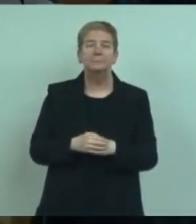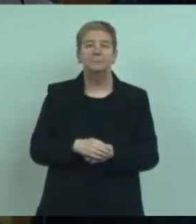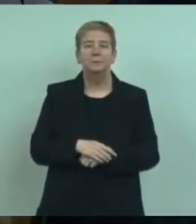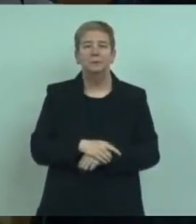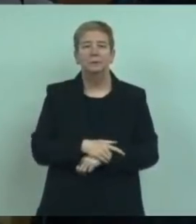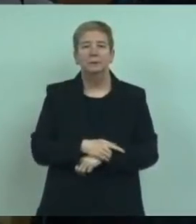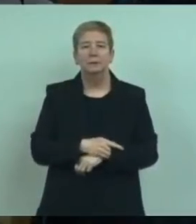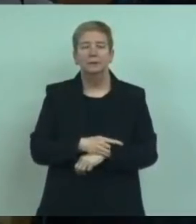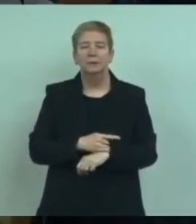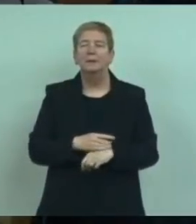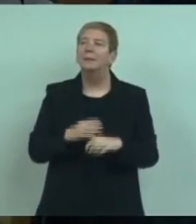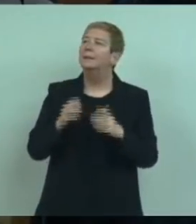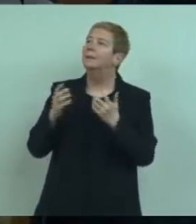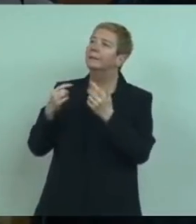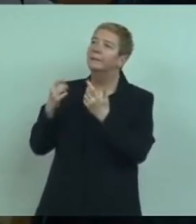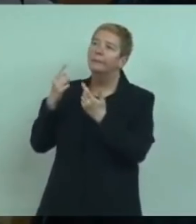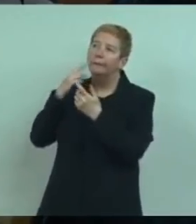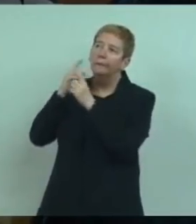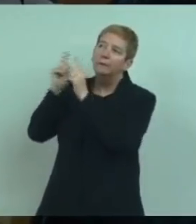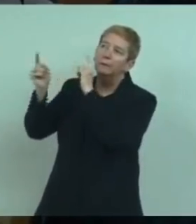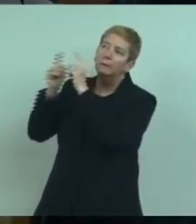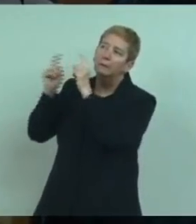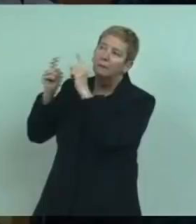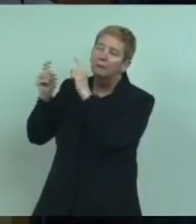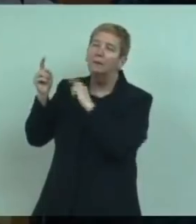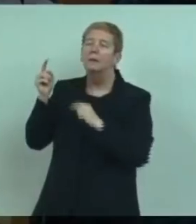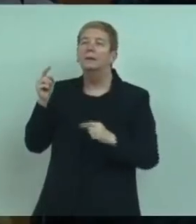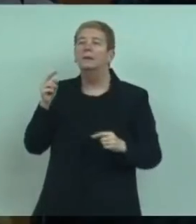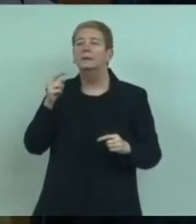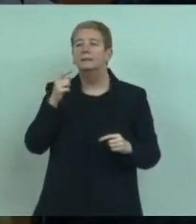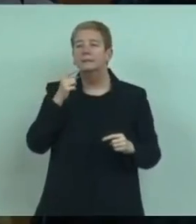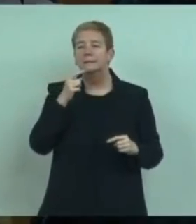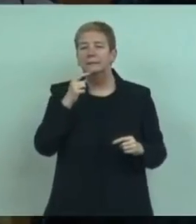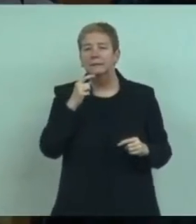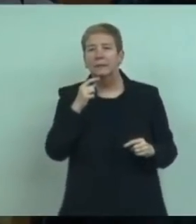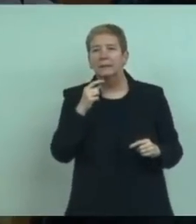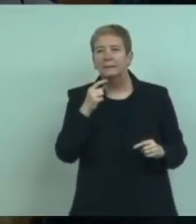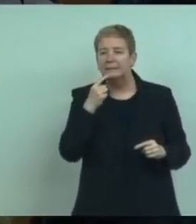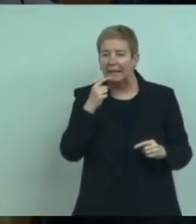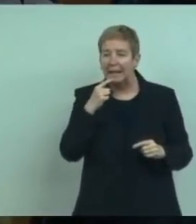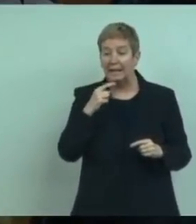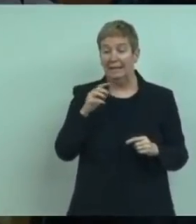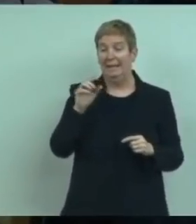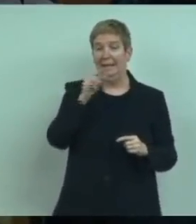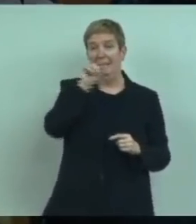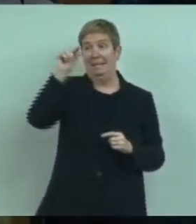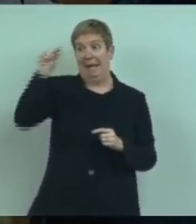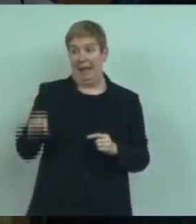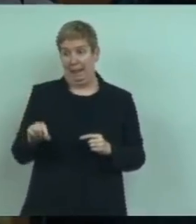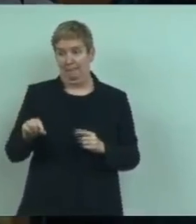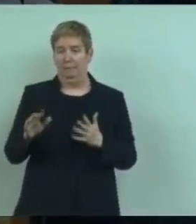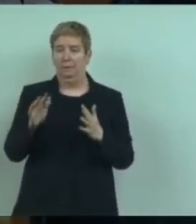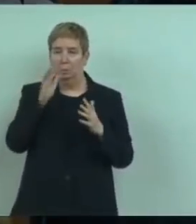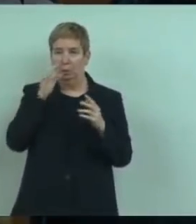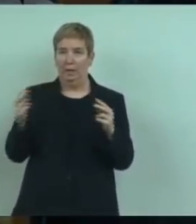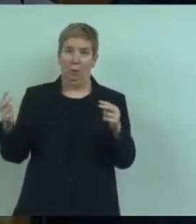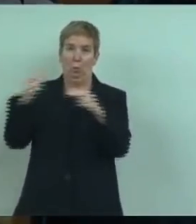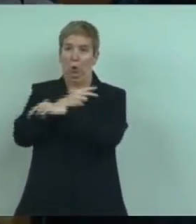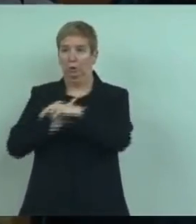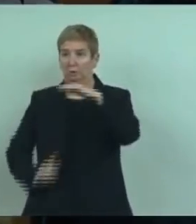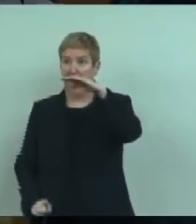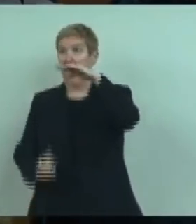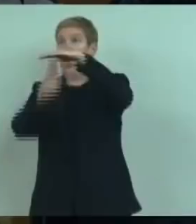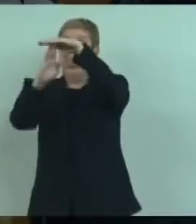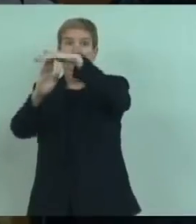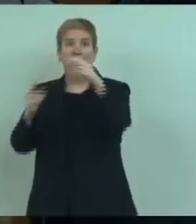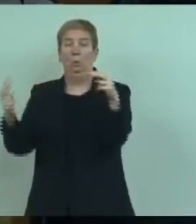There was some conversation about that the so-called peak may be hitting in Gallup. How are resources holding up there